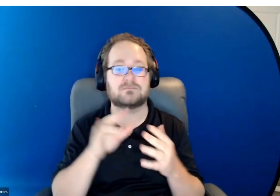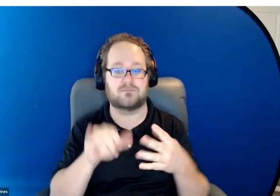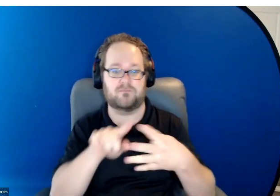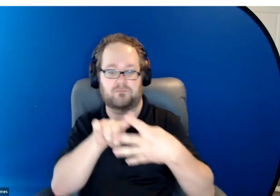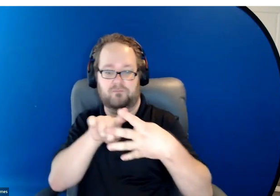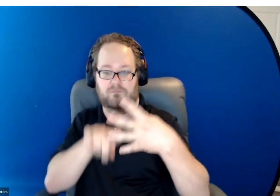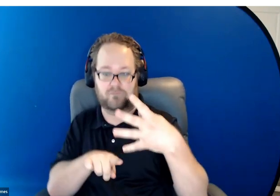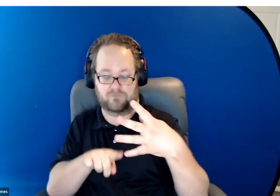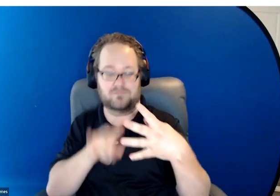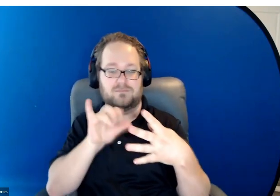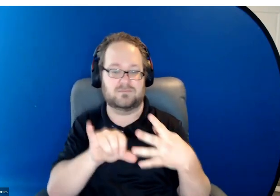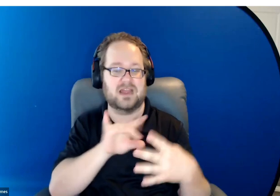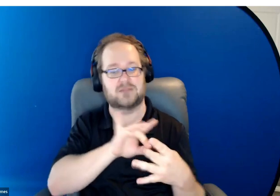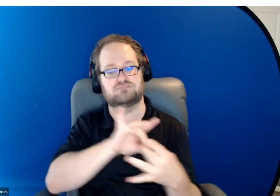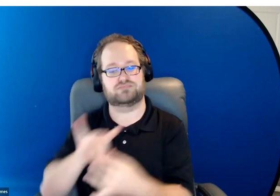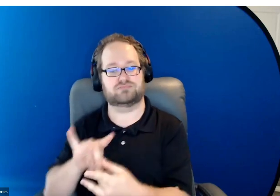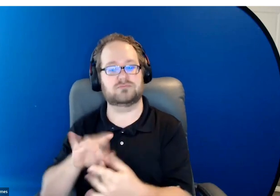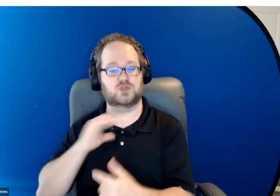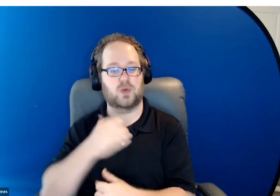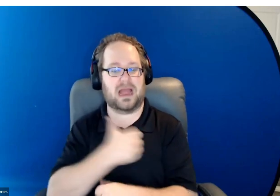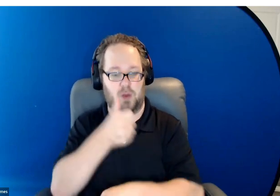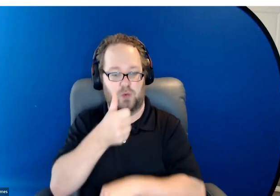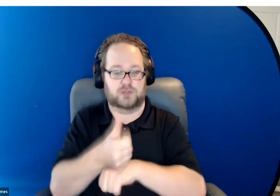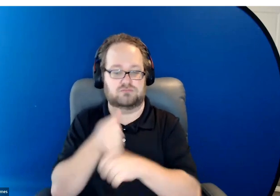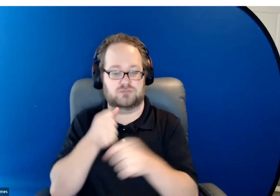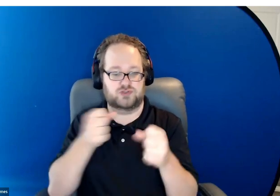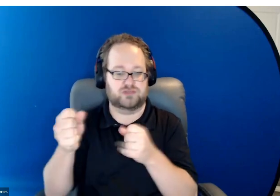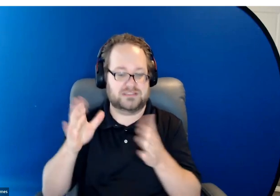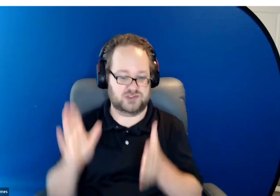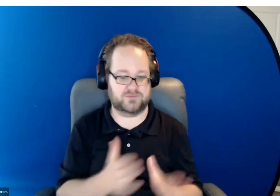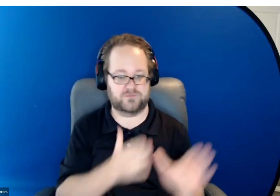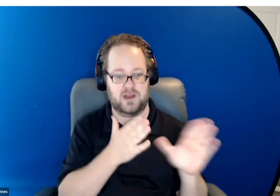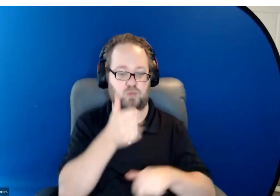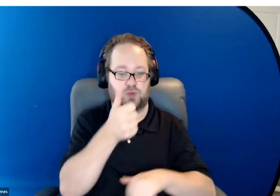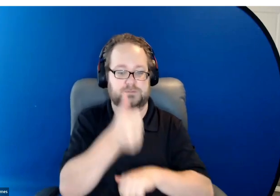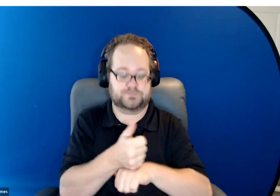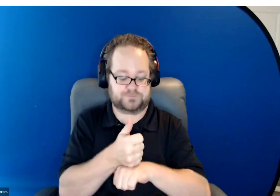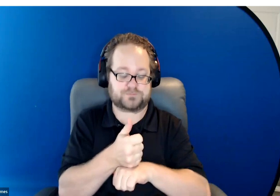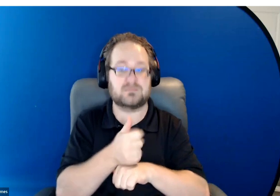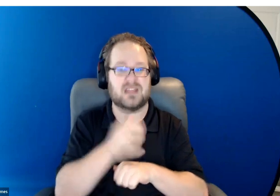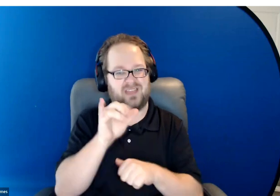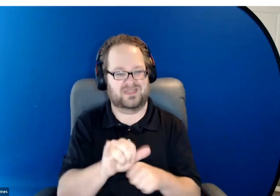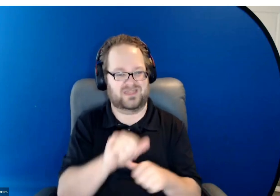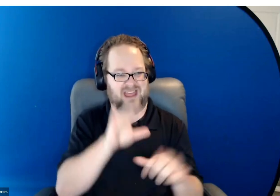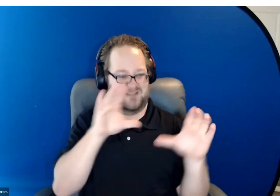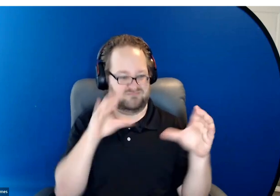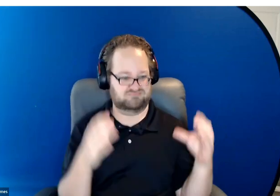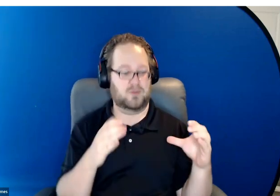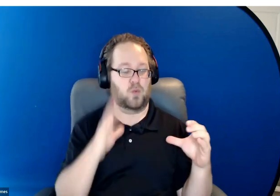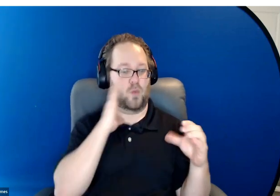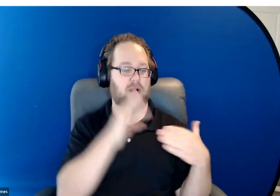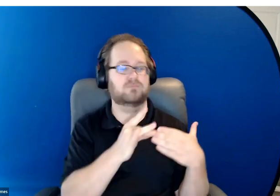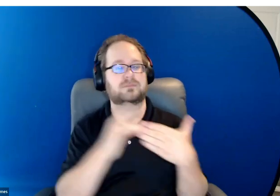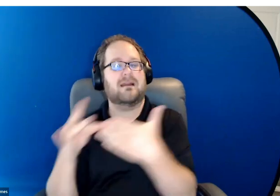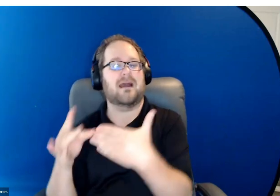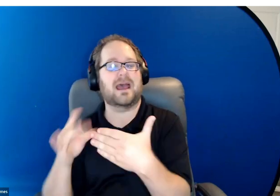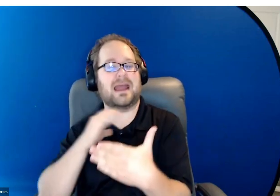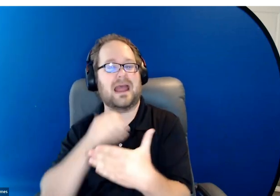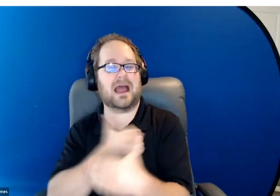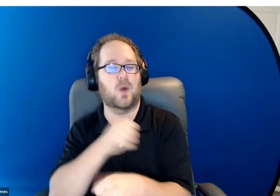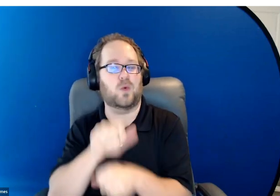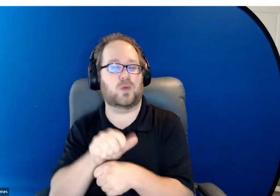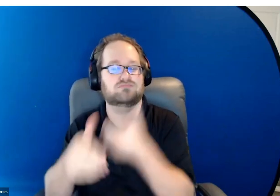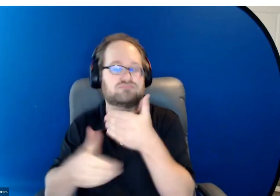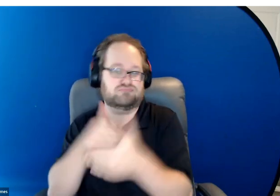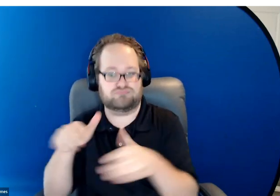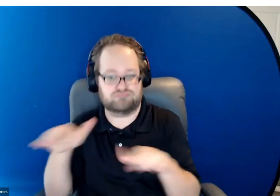in the strategic framework. And this will really help us guide our work moving forward. And I will also note that these 4